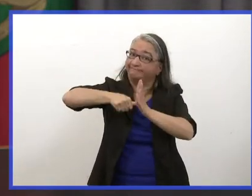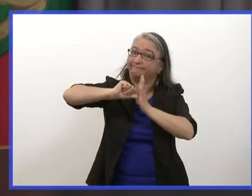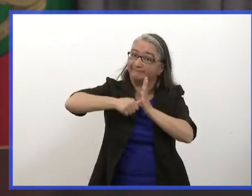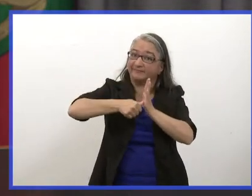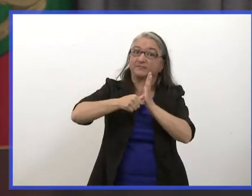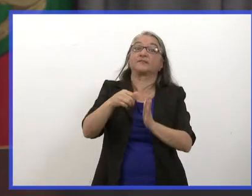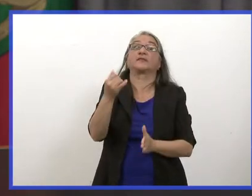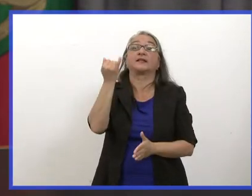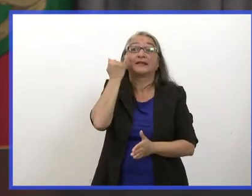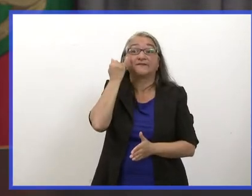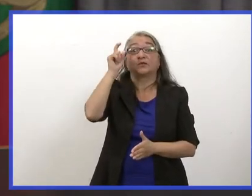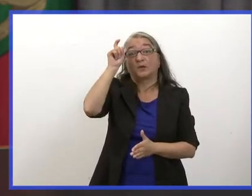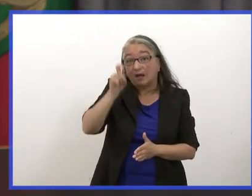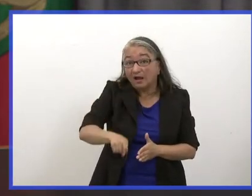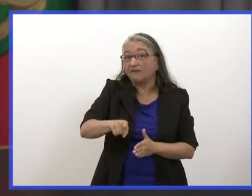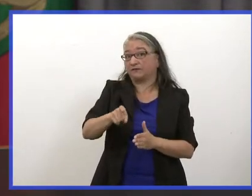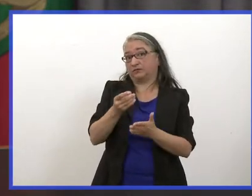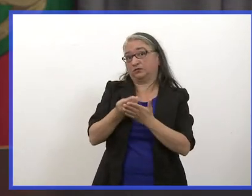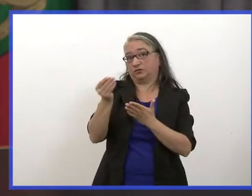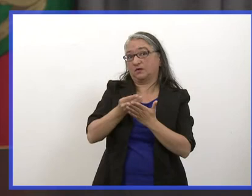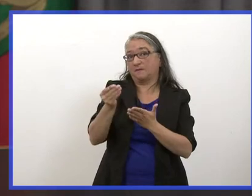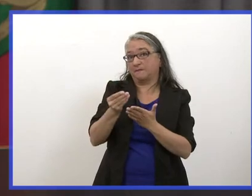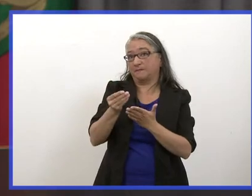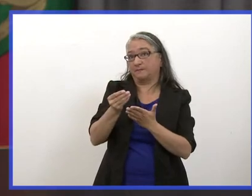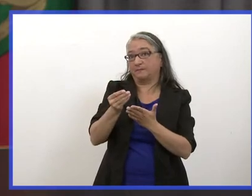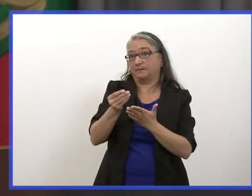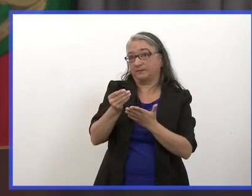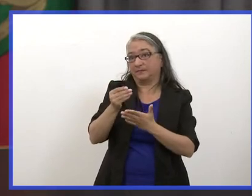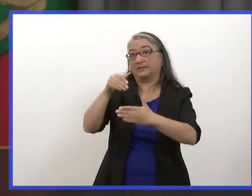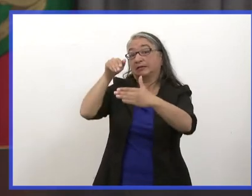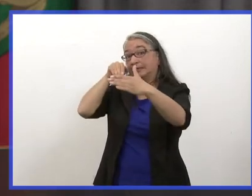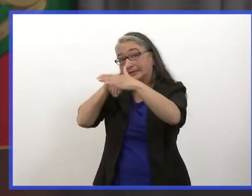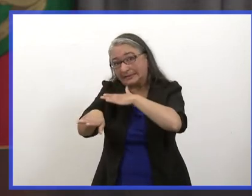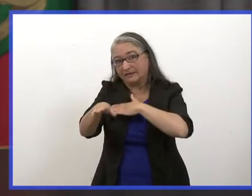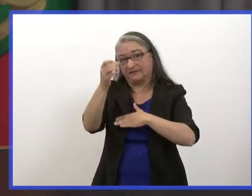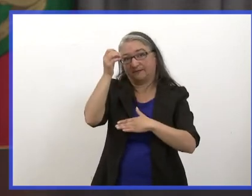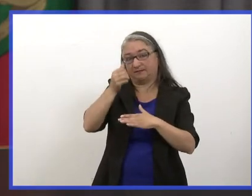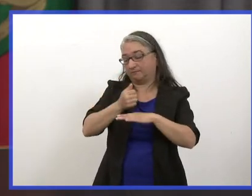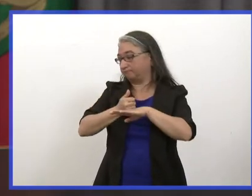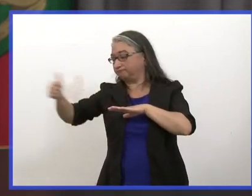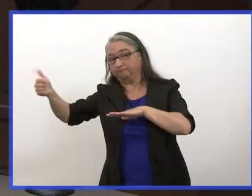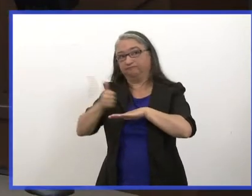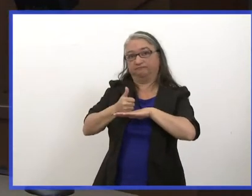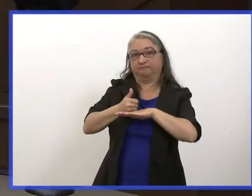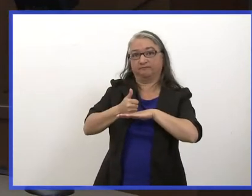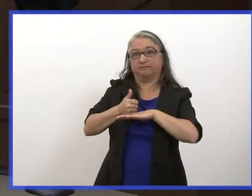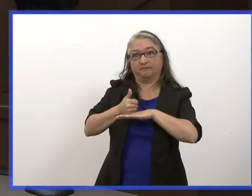and these malls are not allowed to tolerate gathering within them.